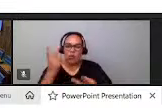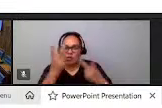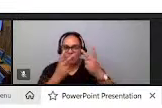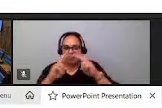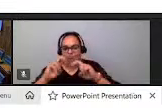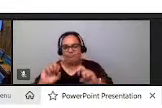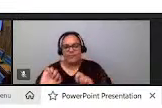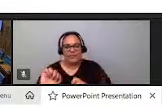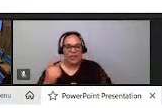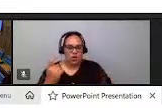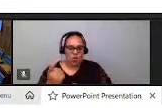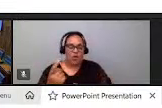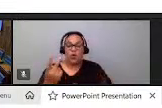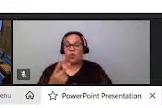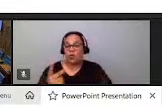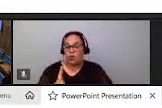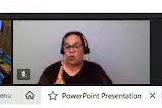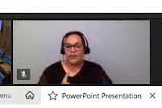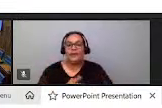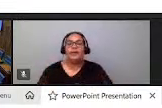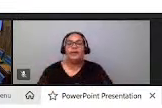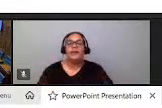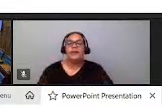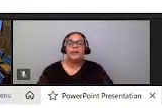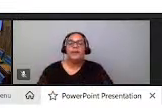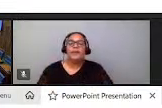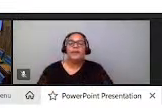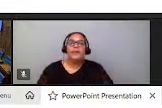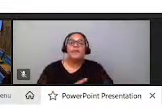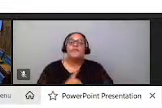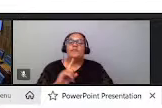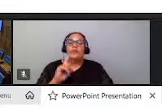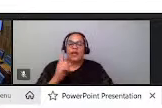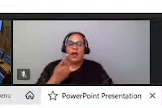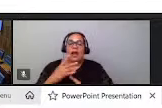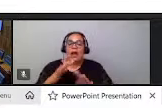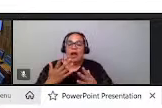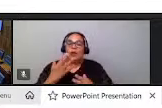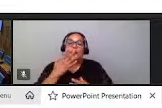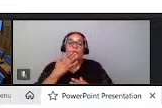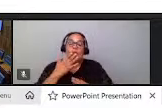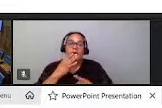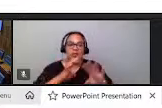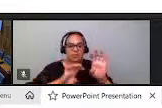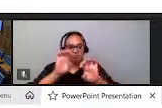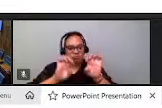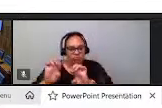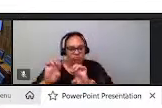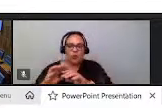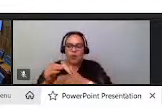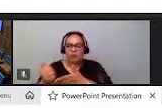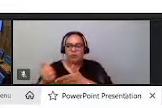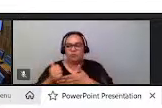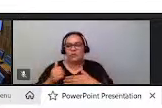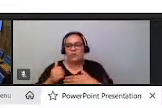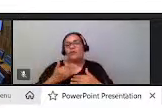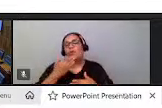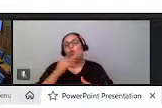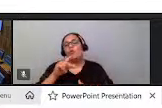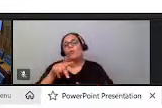well and also um redistributing the the risk uh with assistance from